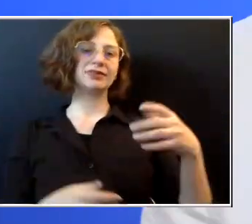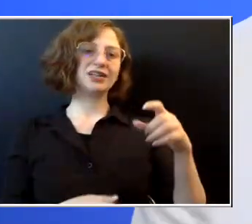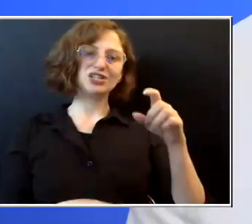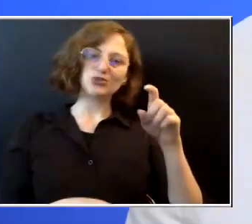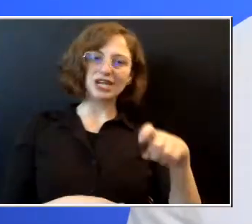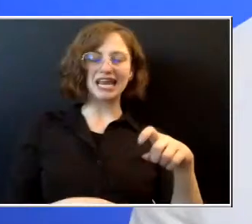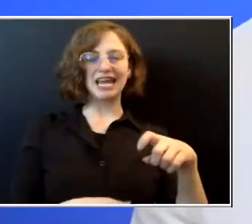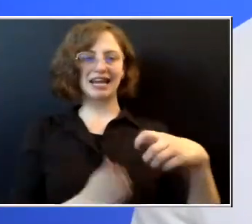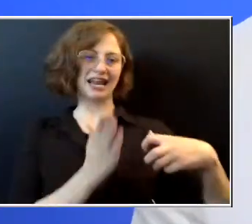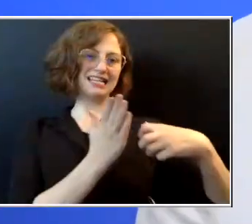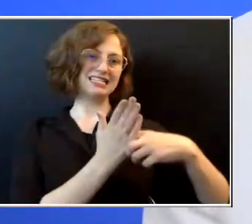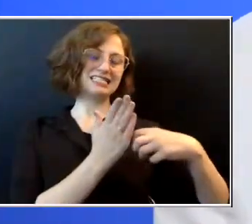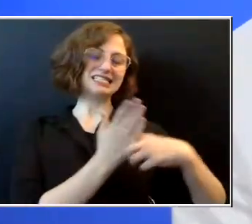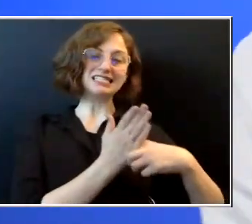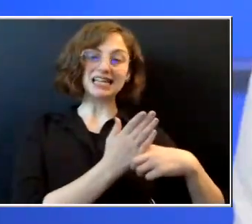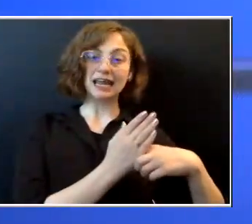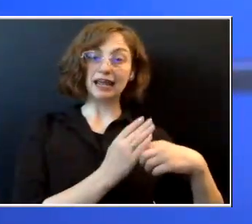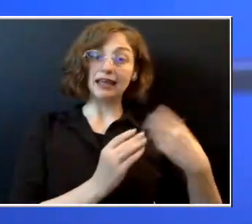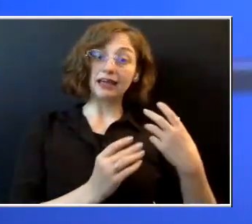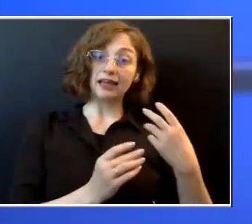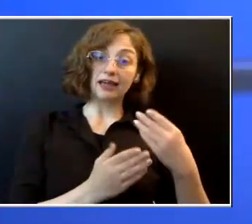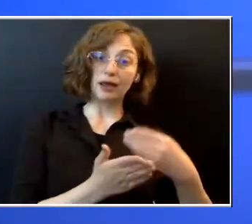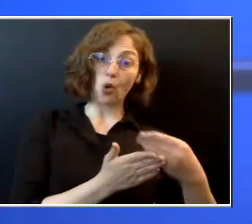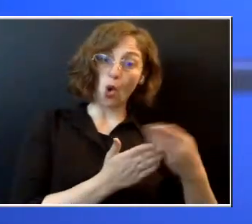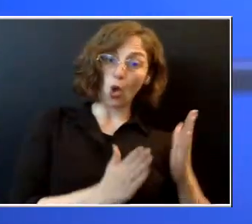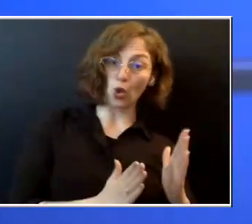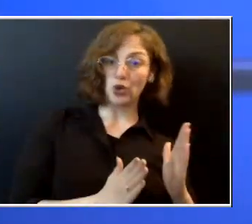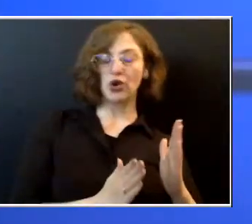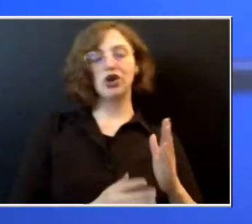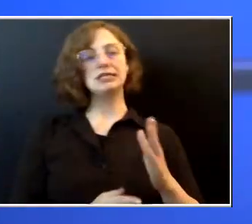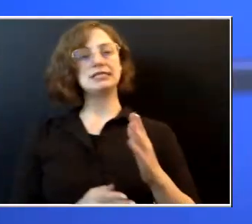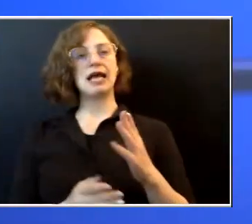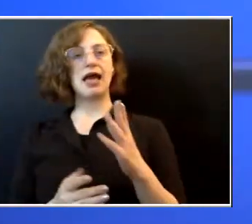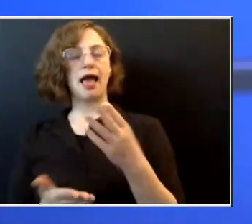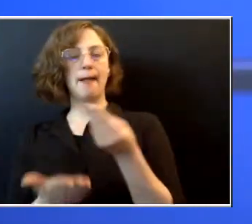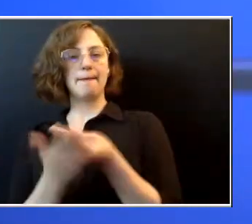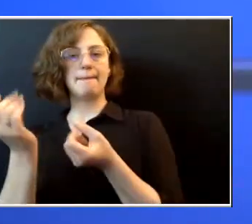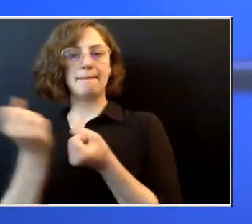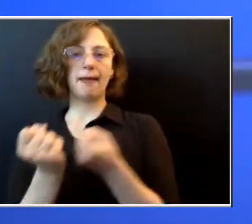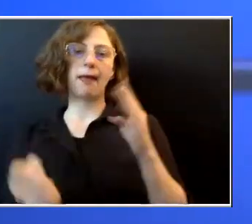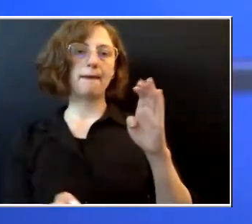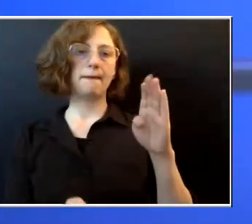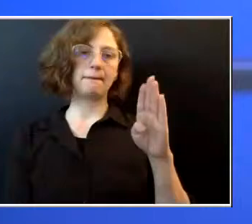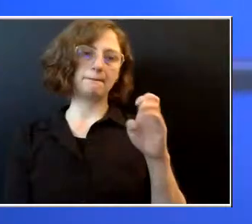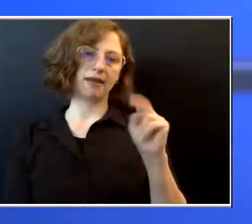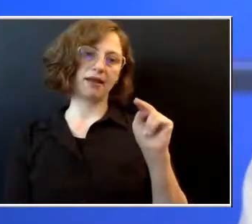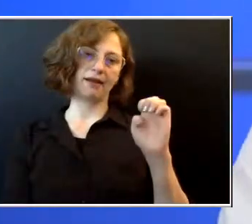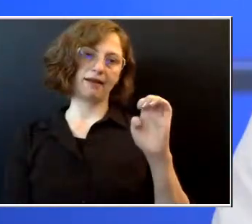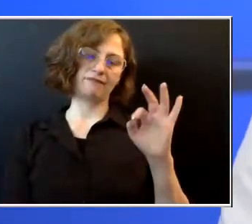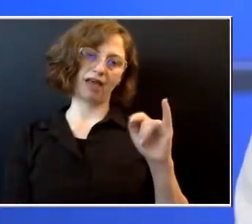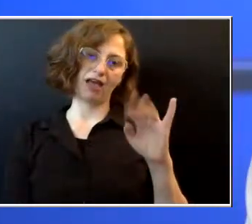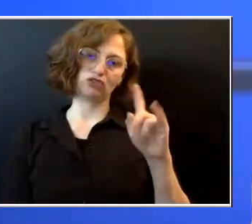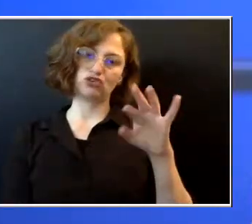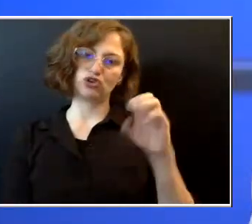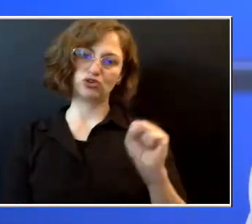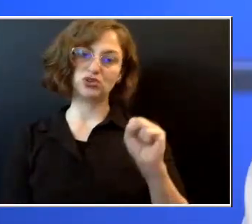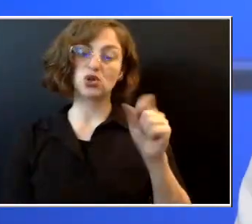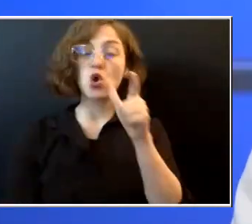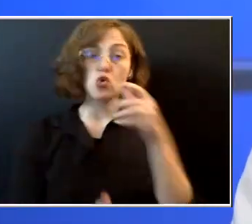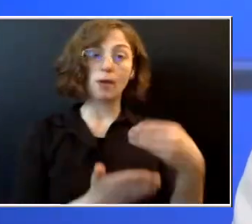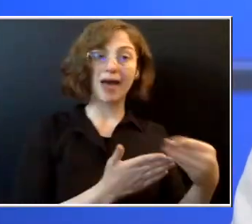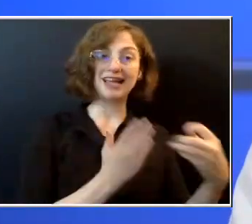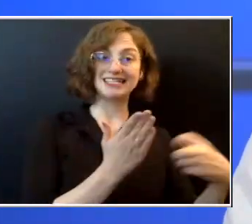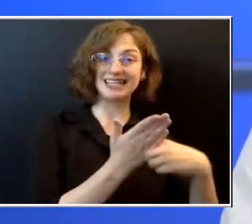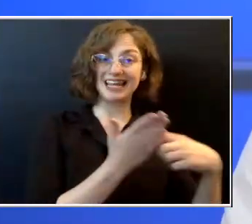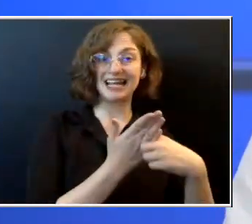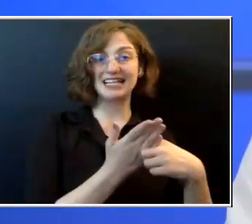have benefactors. And the ticket holders judge the value of the symphony on a day-to-day basis. The benefactors support it in the